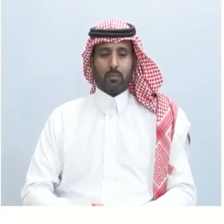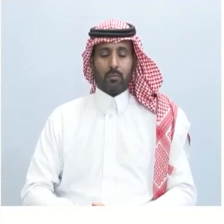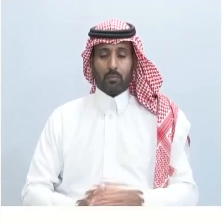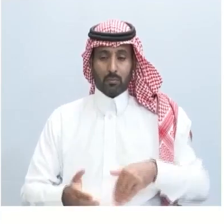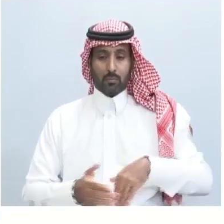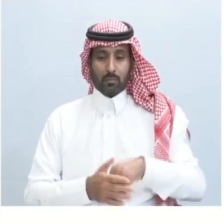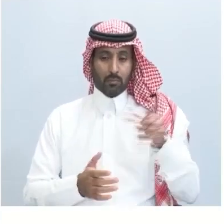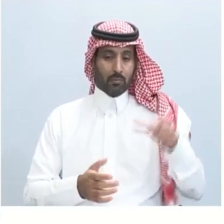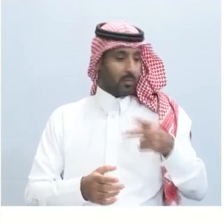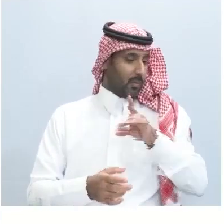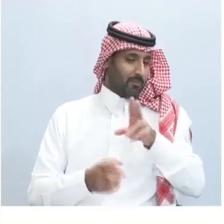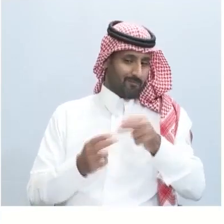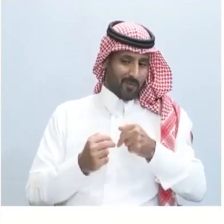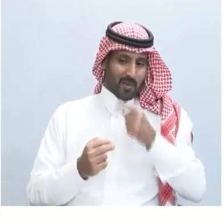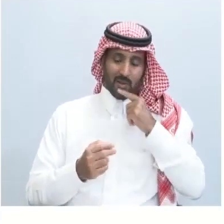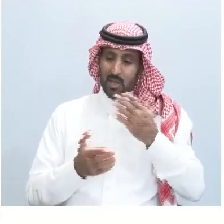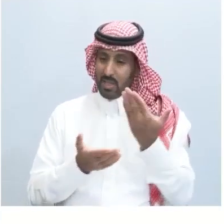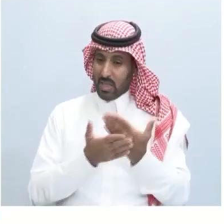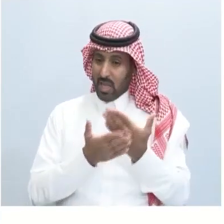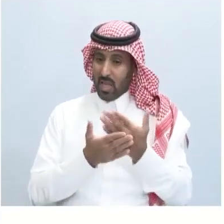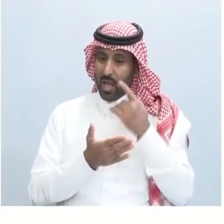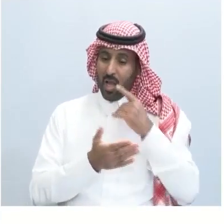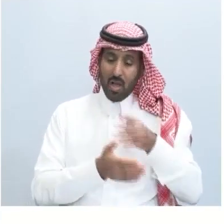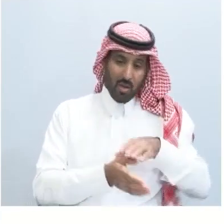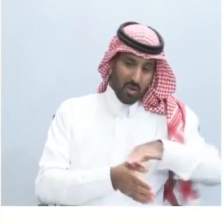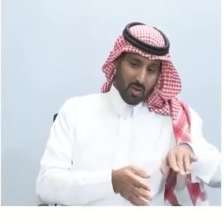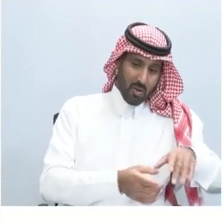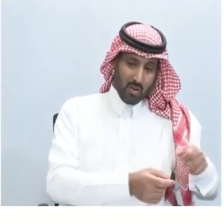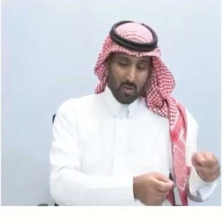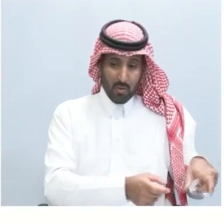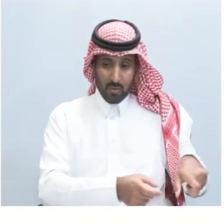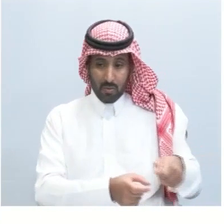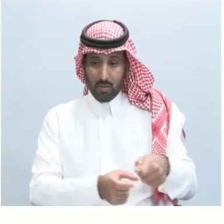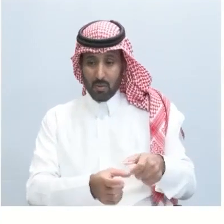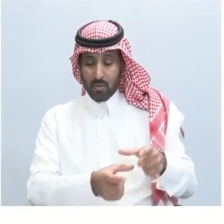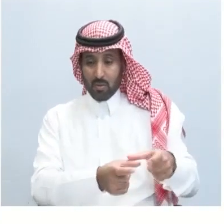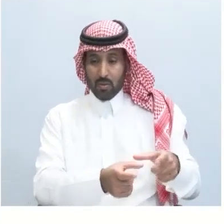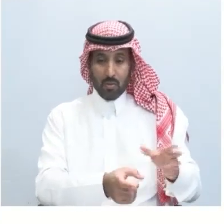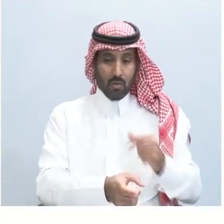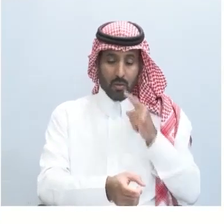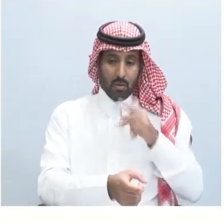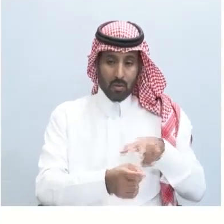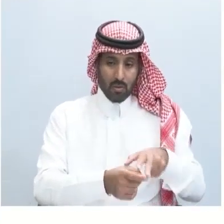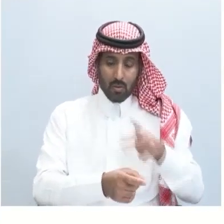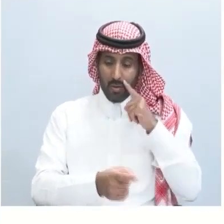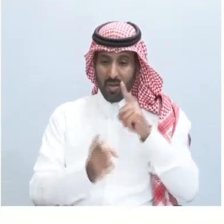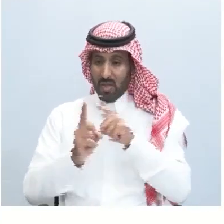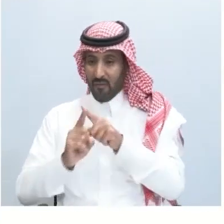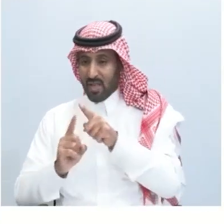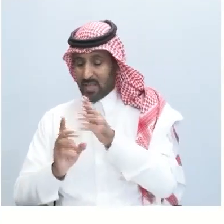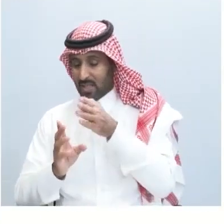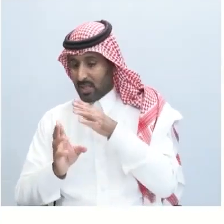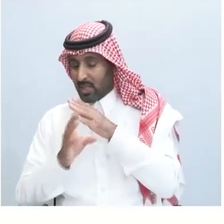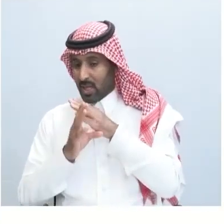Players are not allowed to use their hands in order to redirect the puck nor pass it to their teammates, unless they are in the defensive